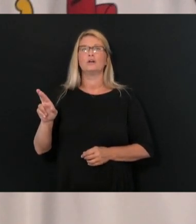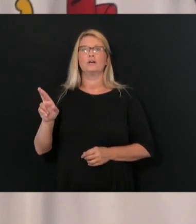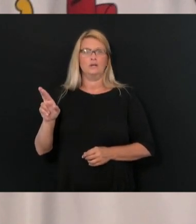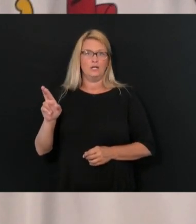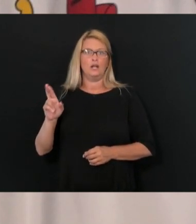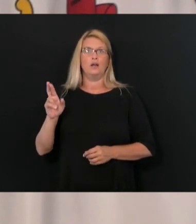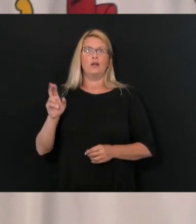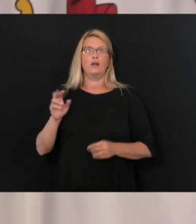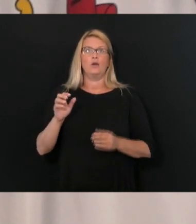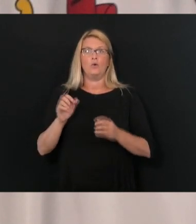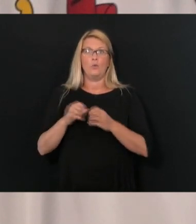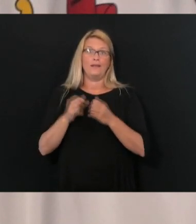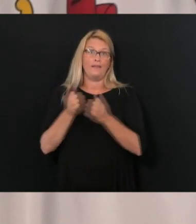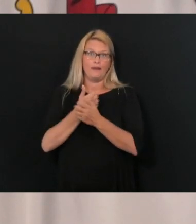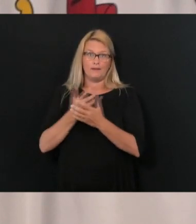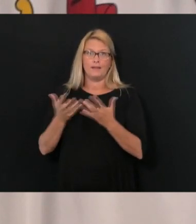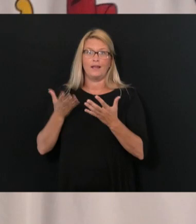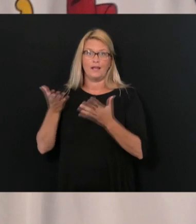on in Monroe County.